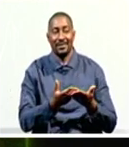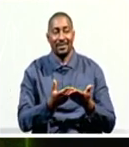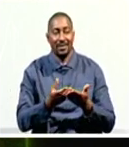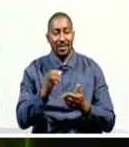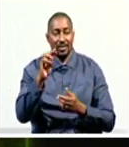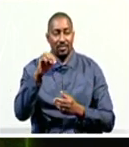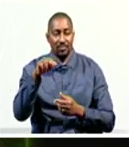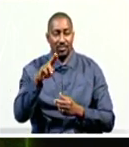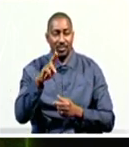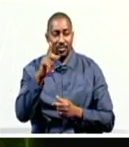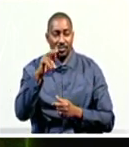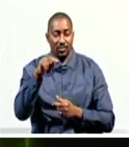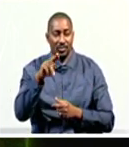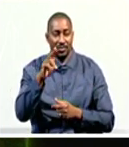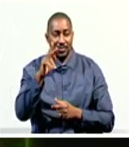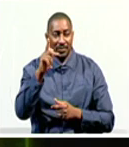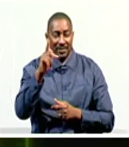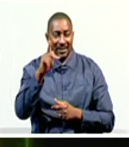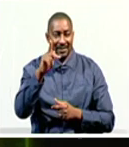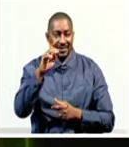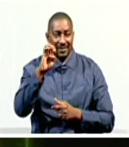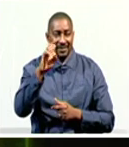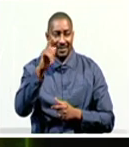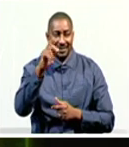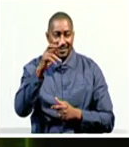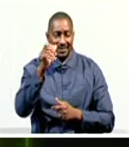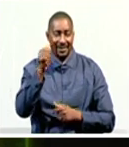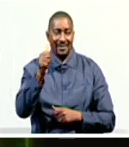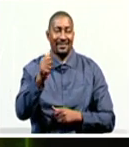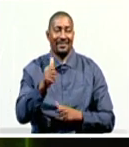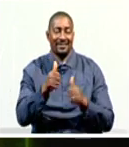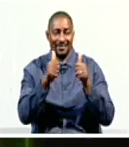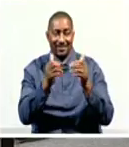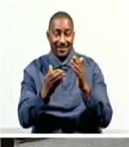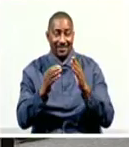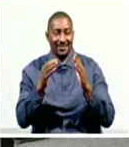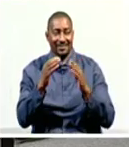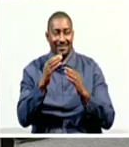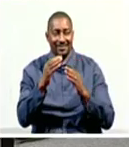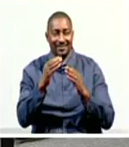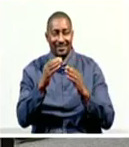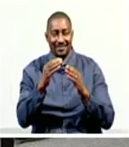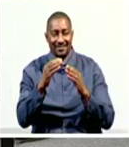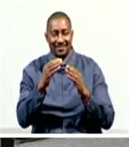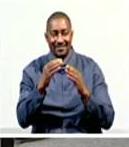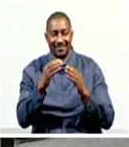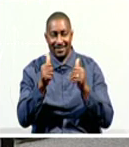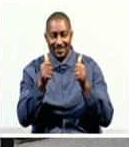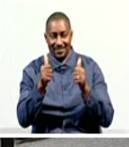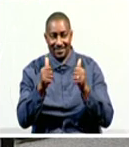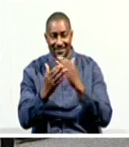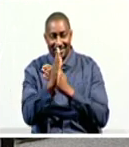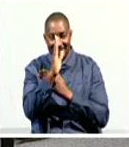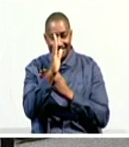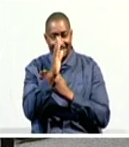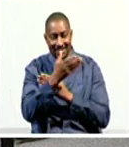independent economist. Good afternoon, and thank you so much for making time to be here this afternoon. Good afternoon. Good afternoon to all the viewers. It's good to